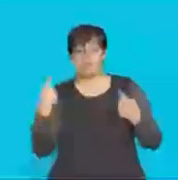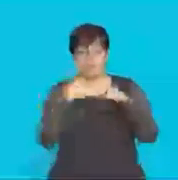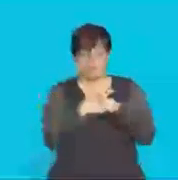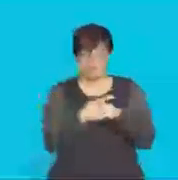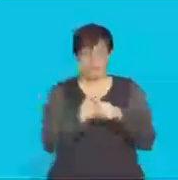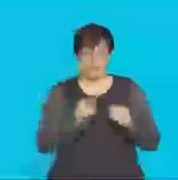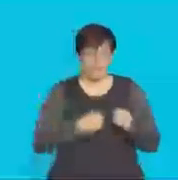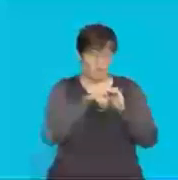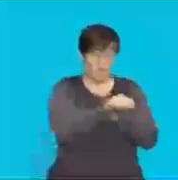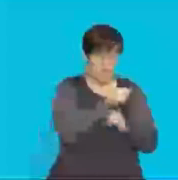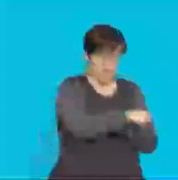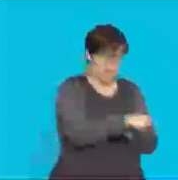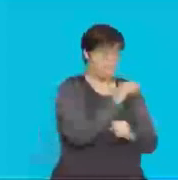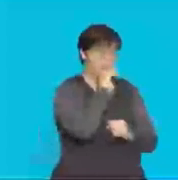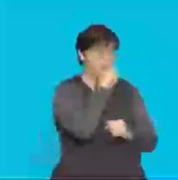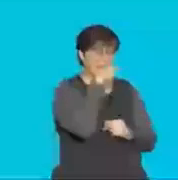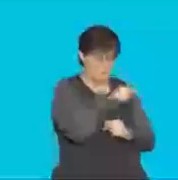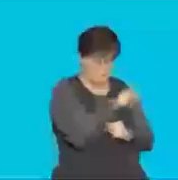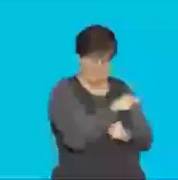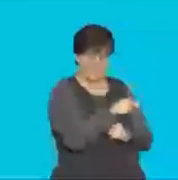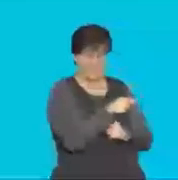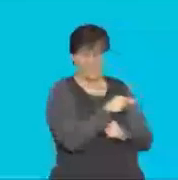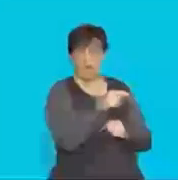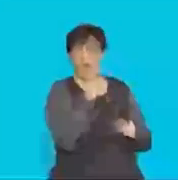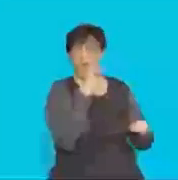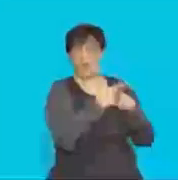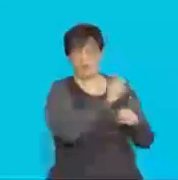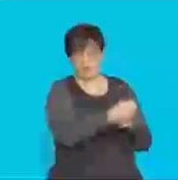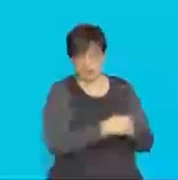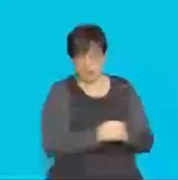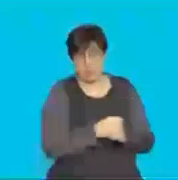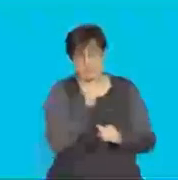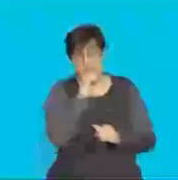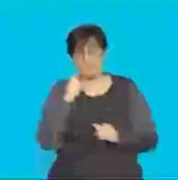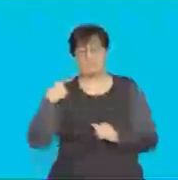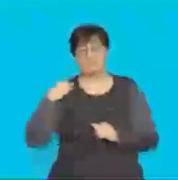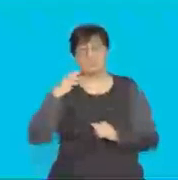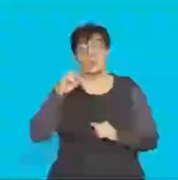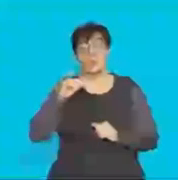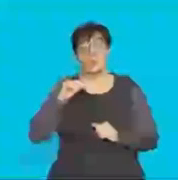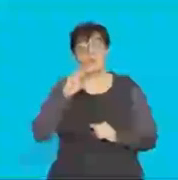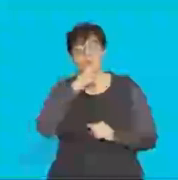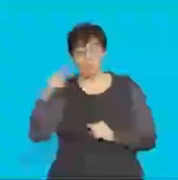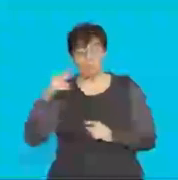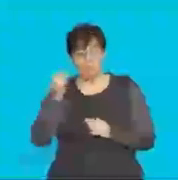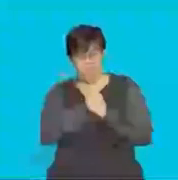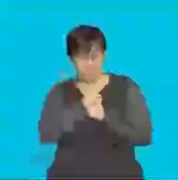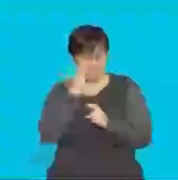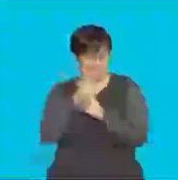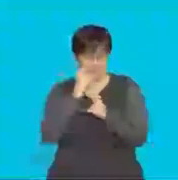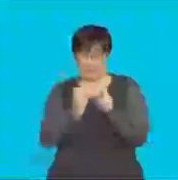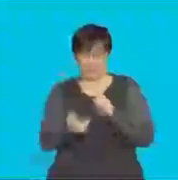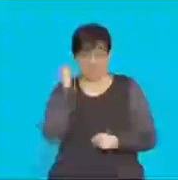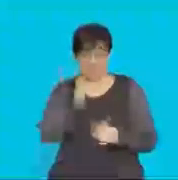that's very quickly establishing the genotypes of the parents. Let's read the first question. By means